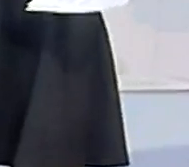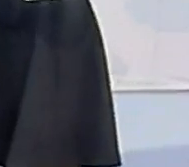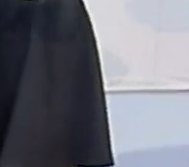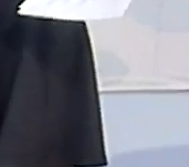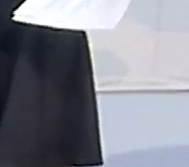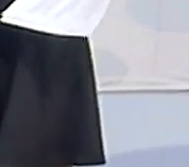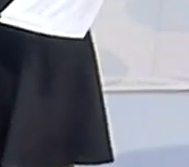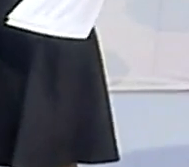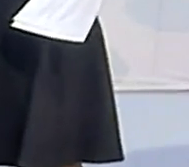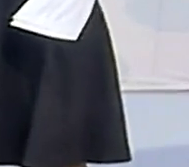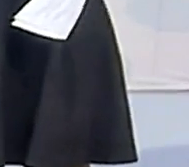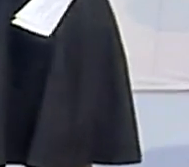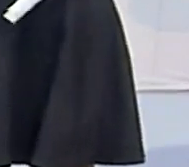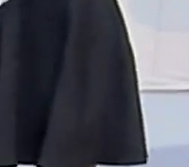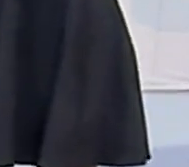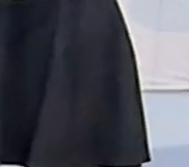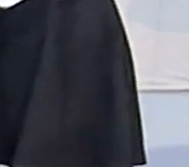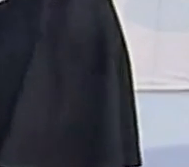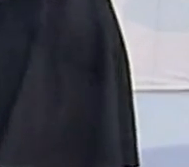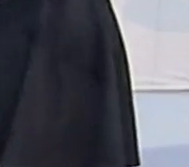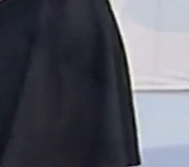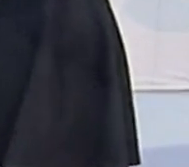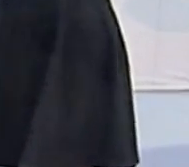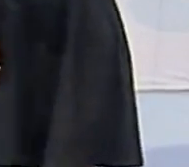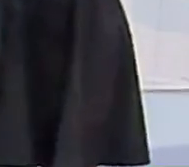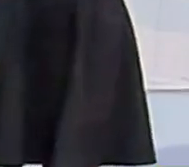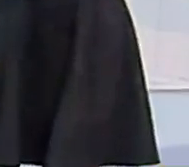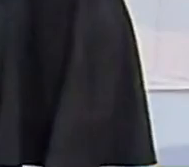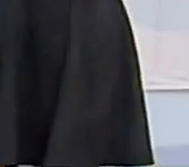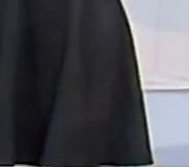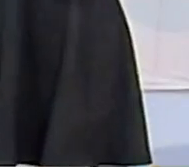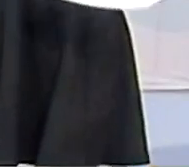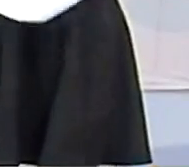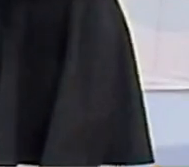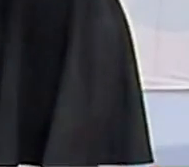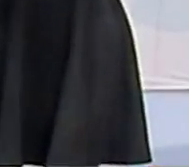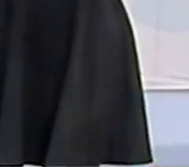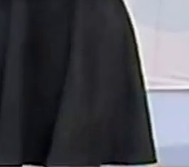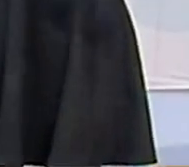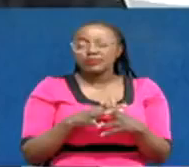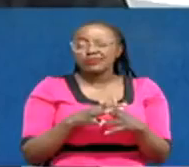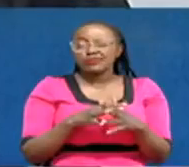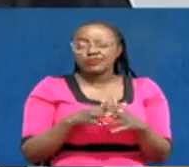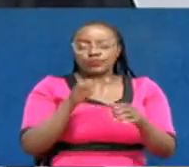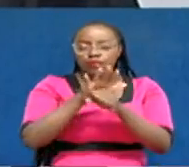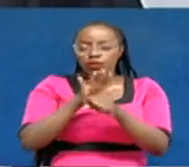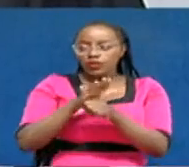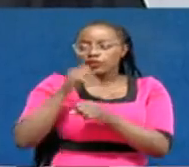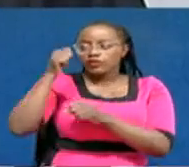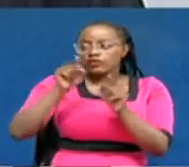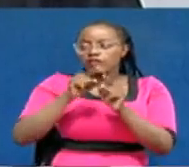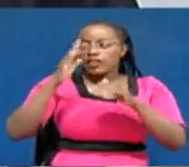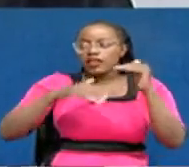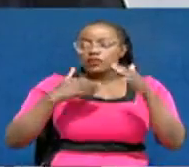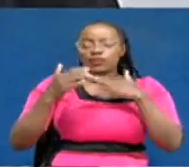Now time for My Explainer tonight. Now, lately we have seen more political activity on the political party front